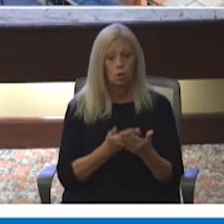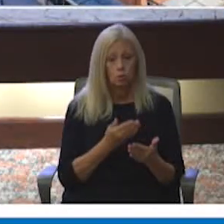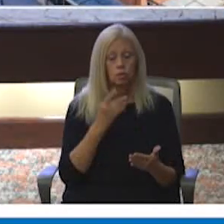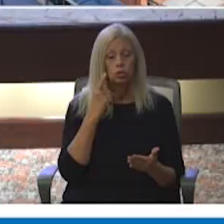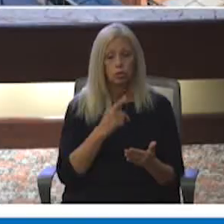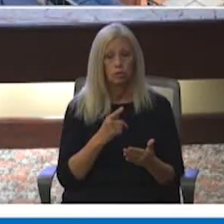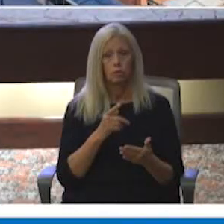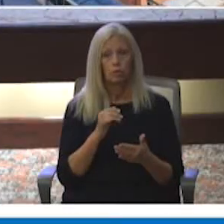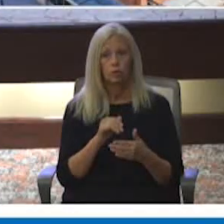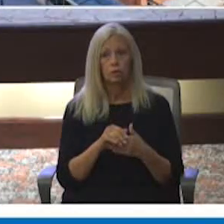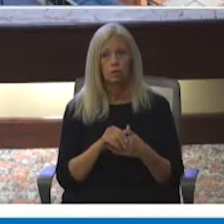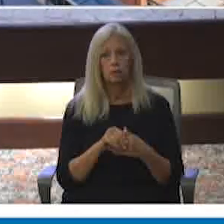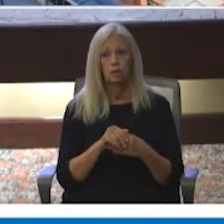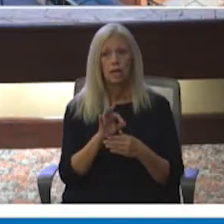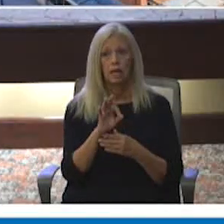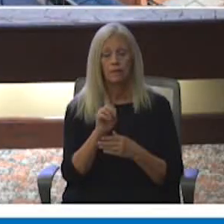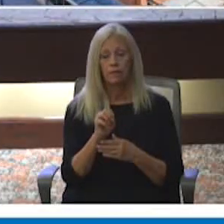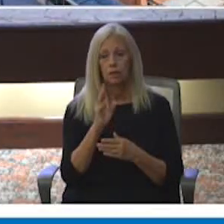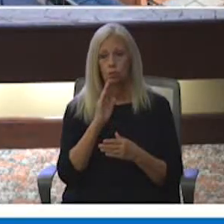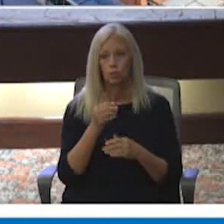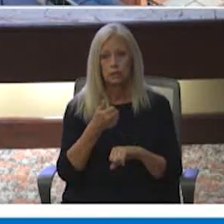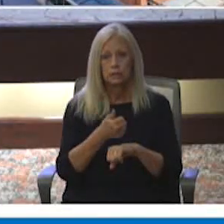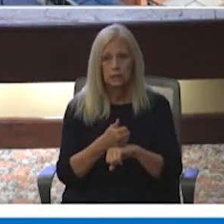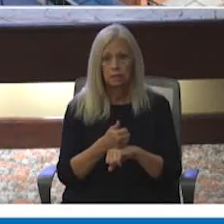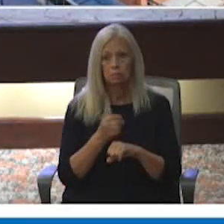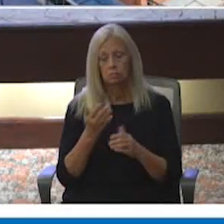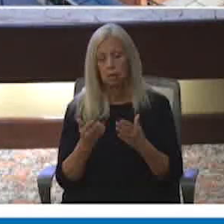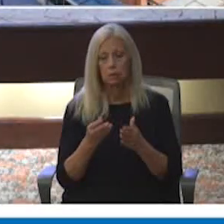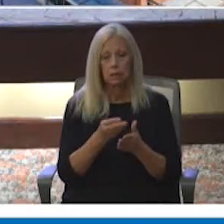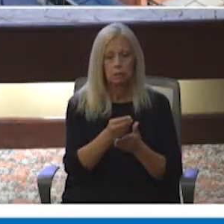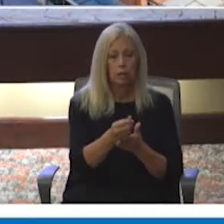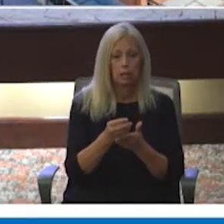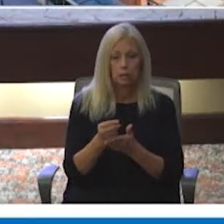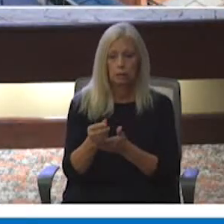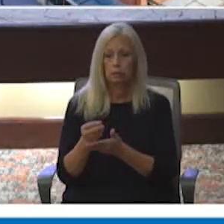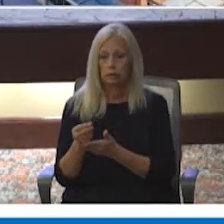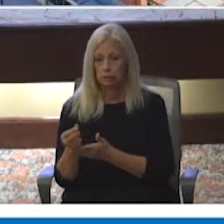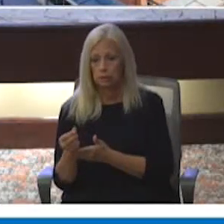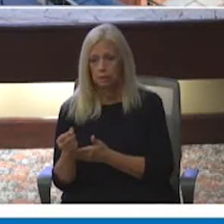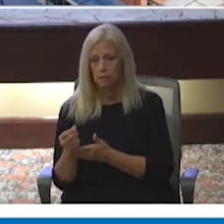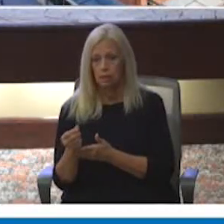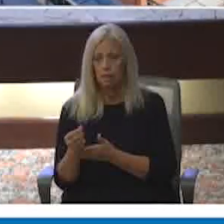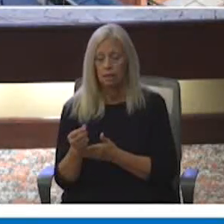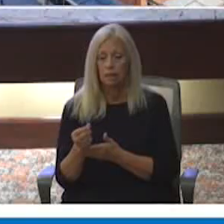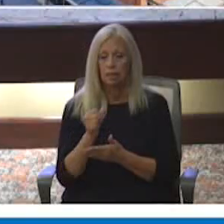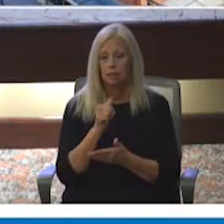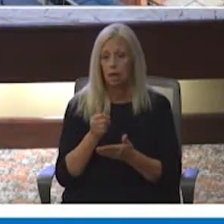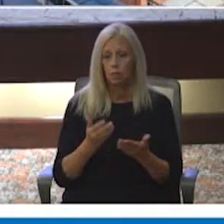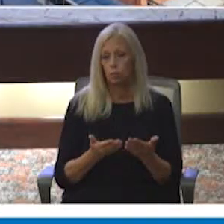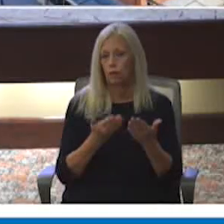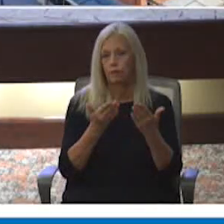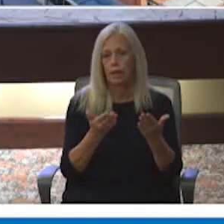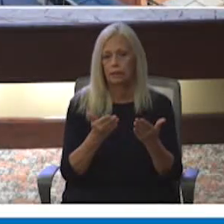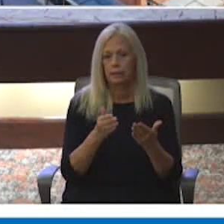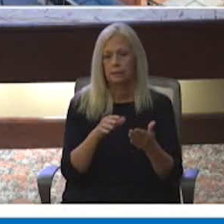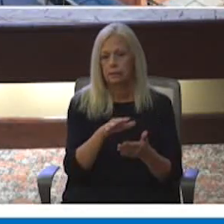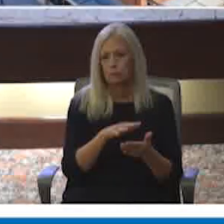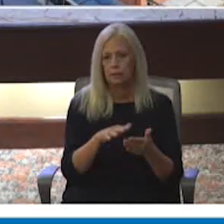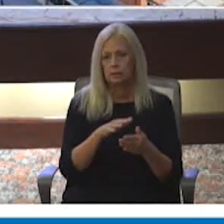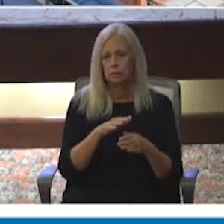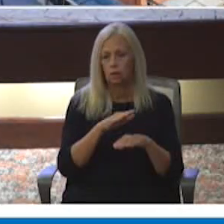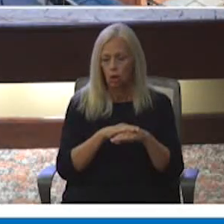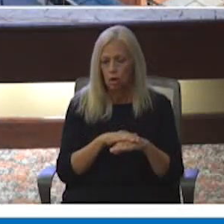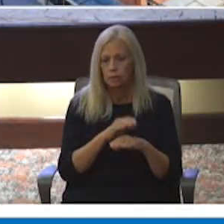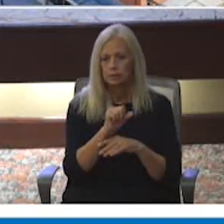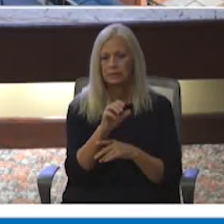the fee, which is to be set, could be payable in exchange instead of providing spaces on site. So